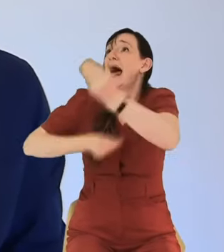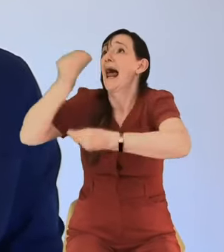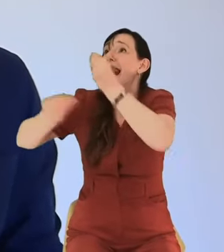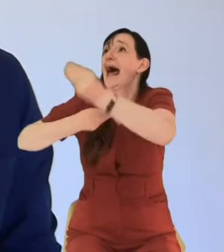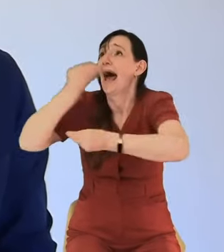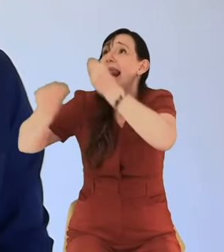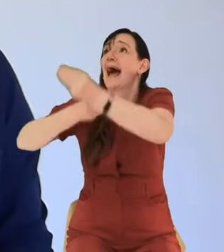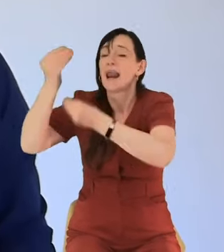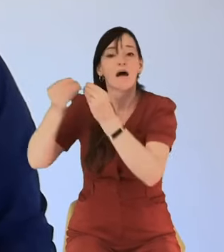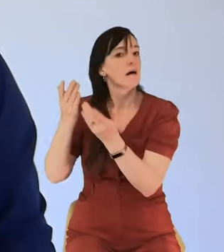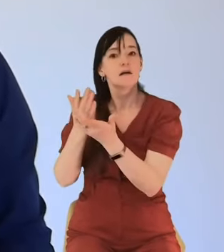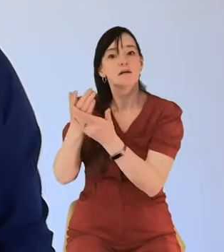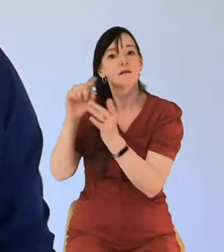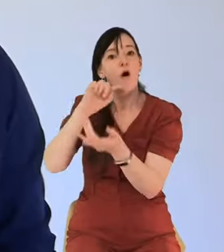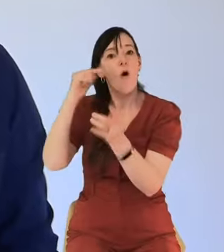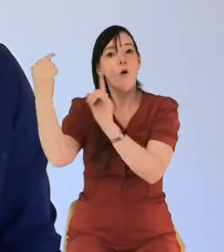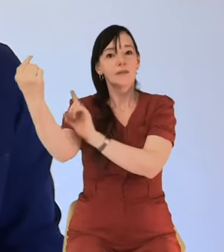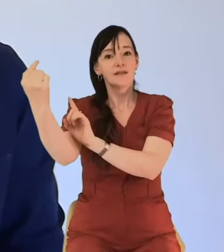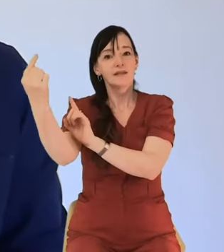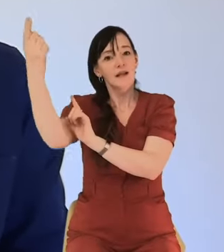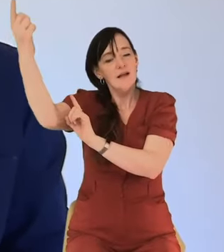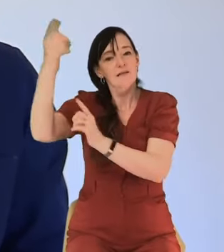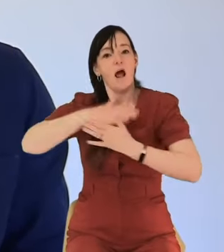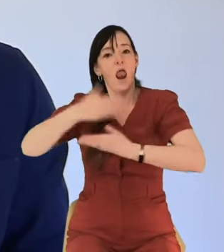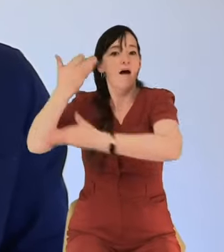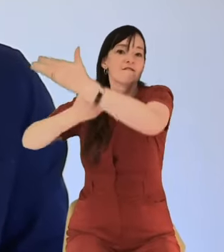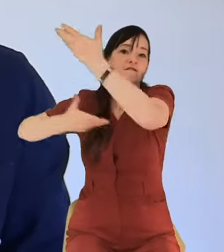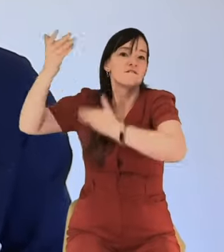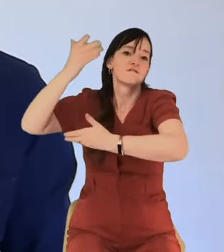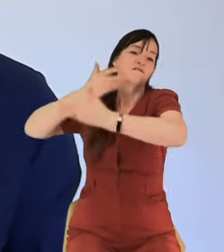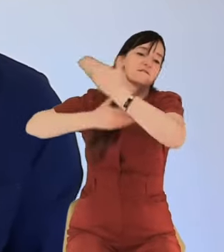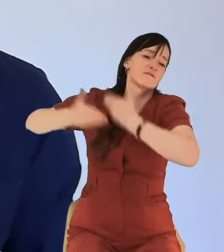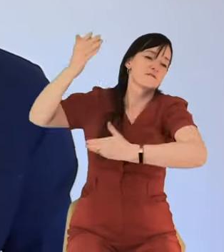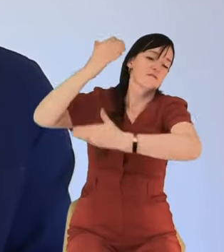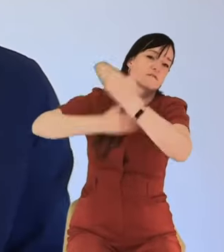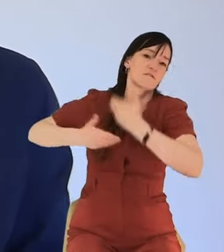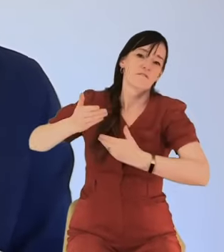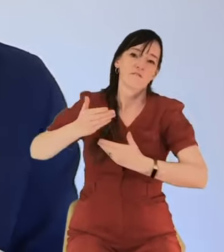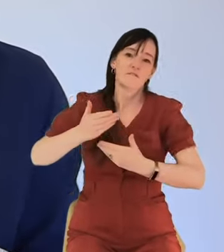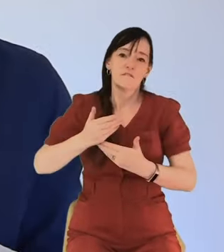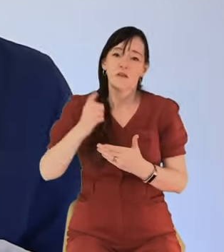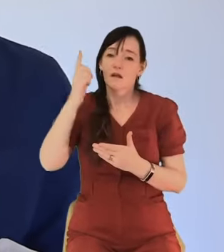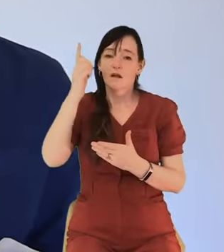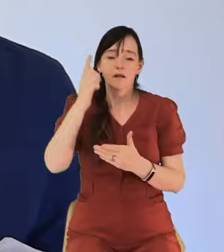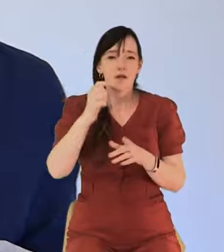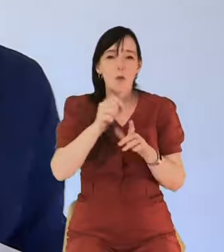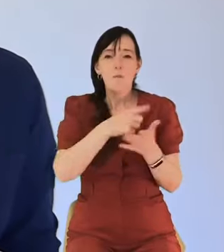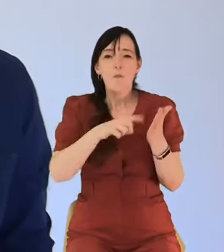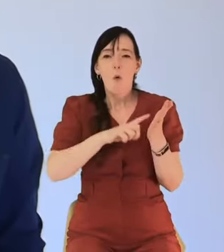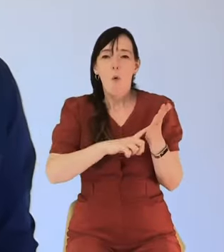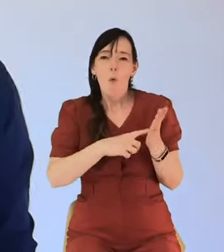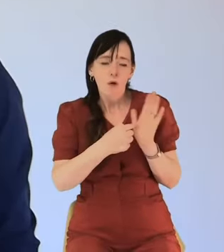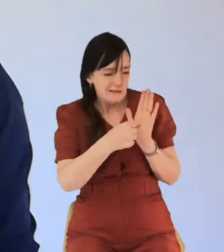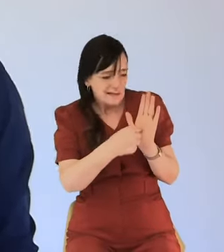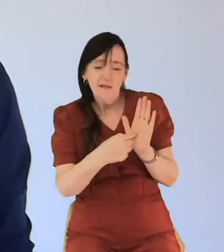Look at verse 16. May our Lord Jesus Christ himself and God our Father, who loved us. Typical Paul,